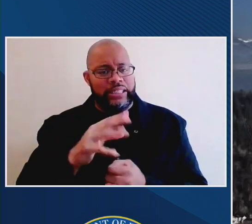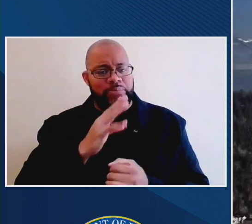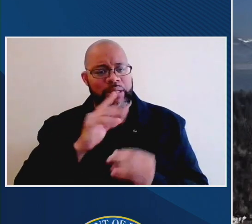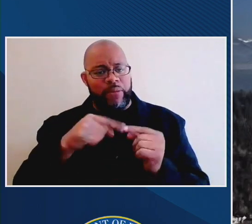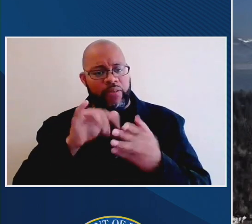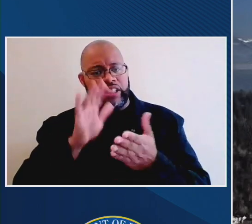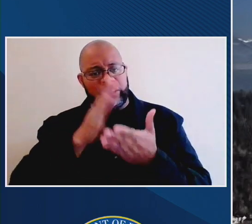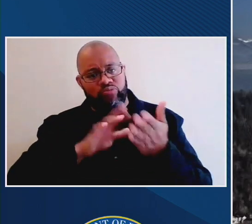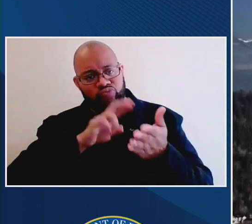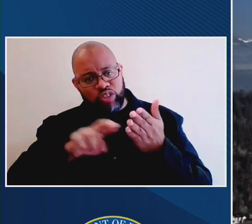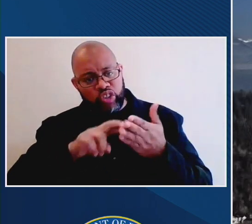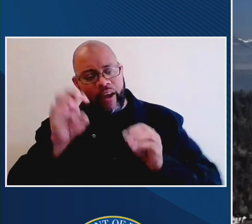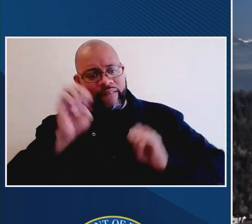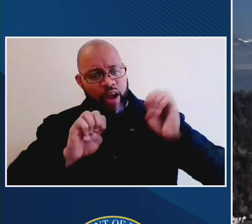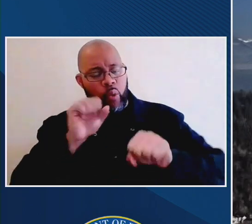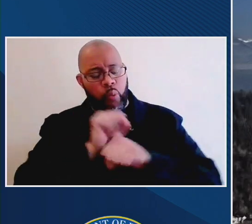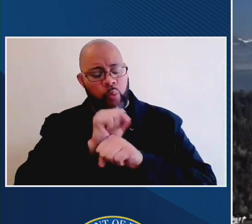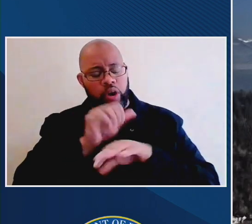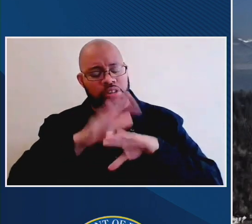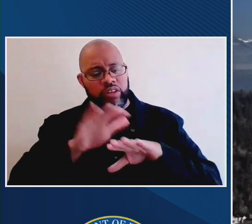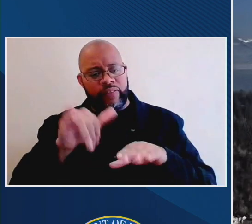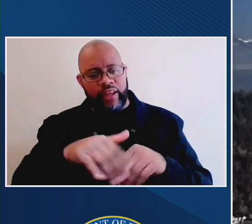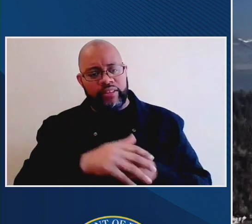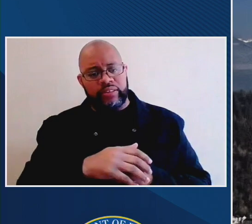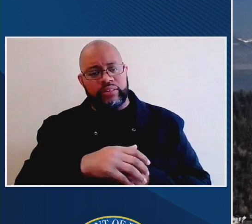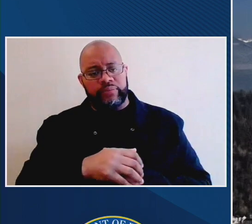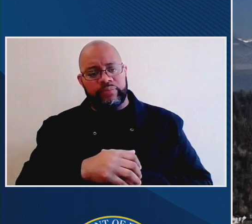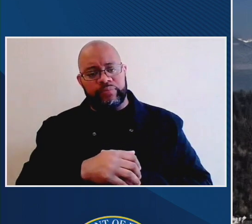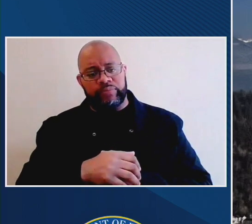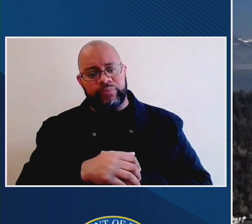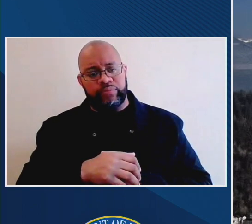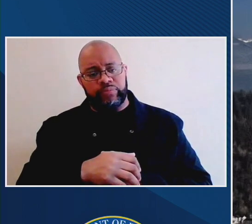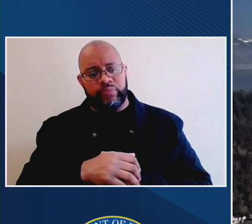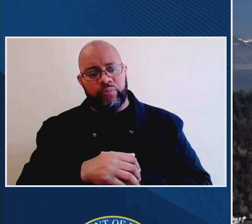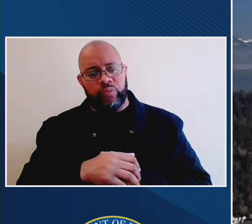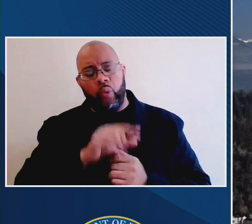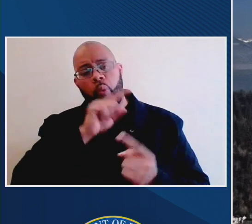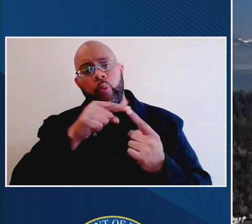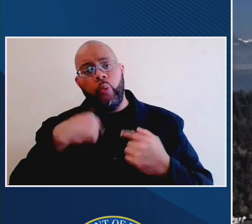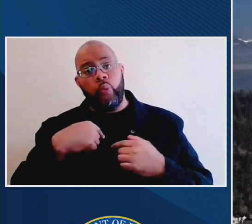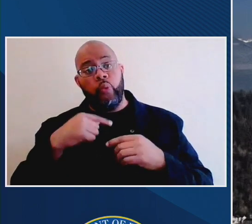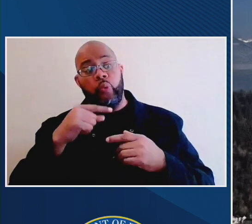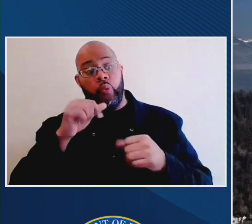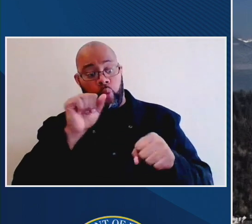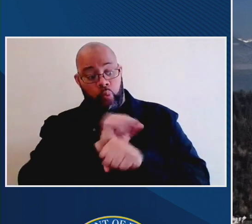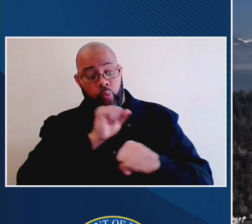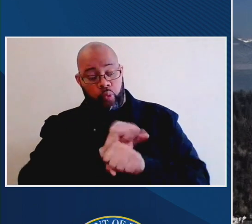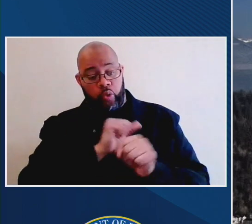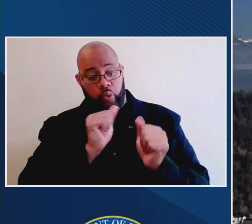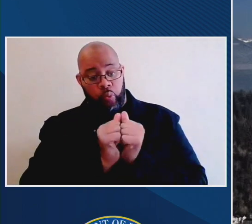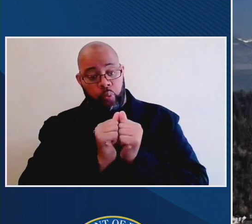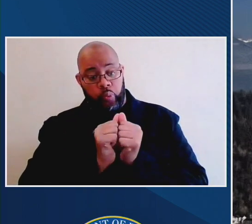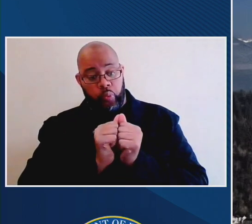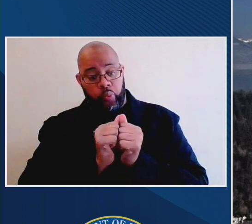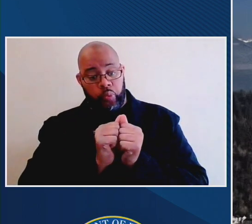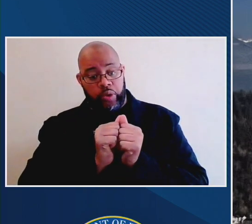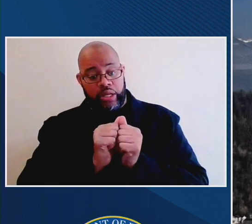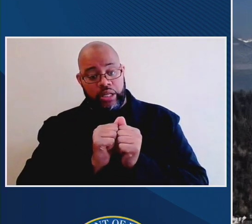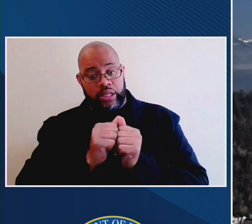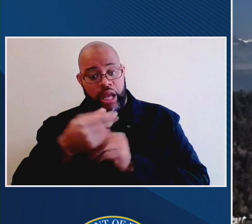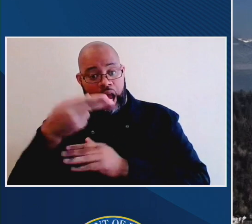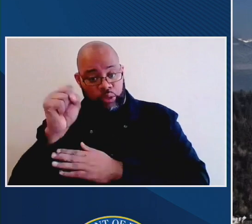stipends, which Hannah already spoke to, or, allowable costs or, points in the applicant, or